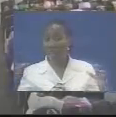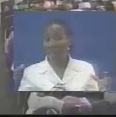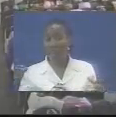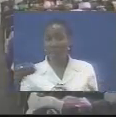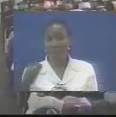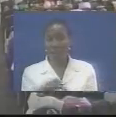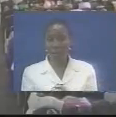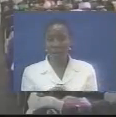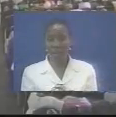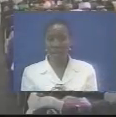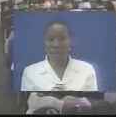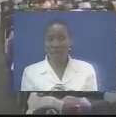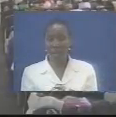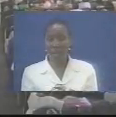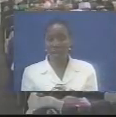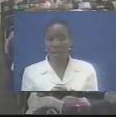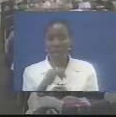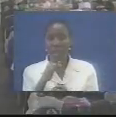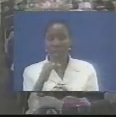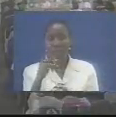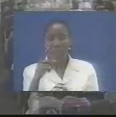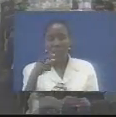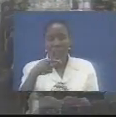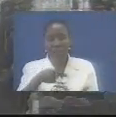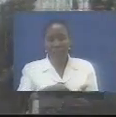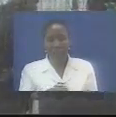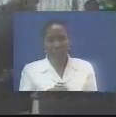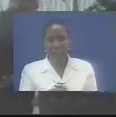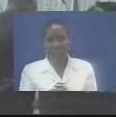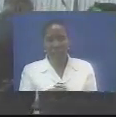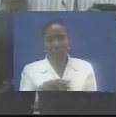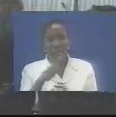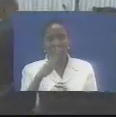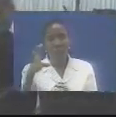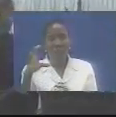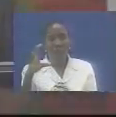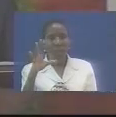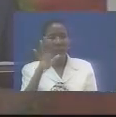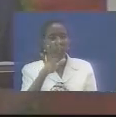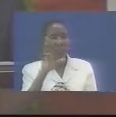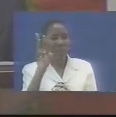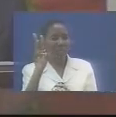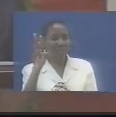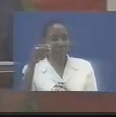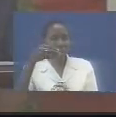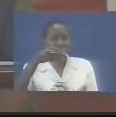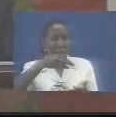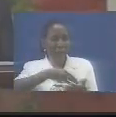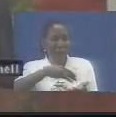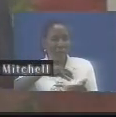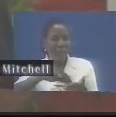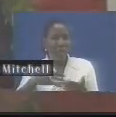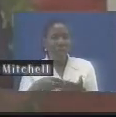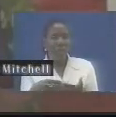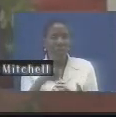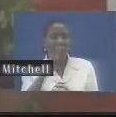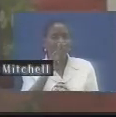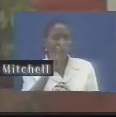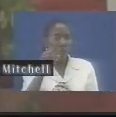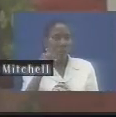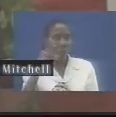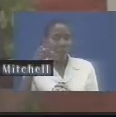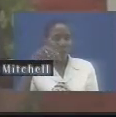allocations this year. One debt, $456 million, 41.4%